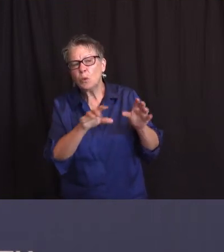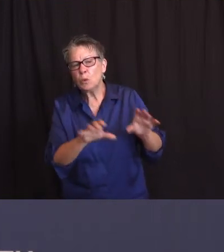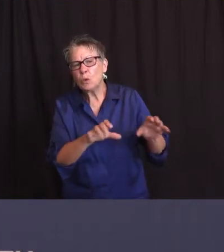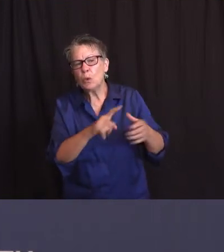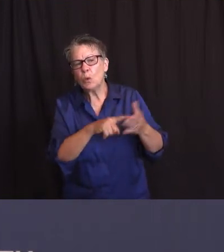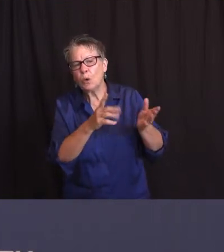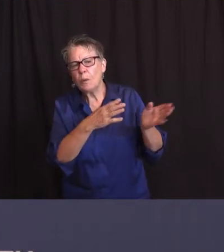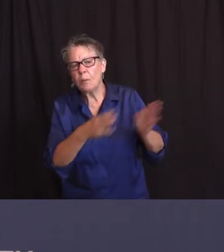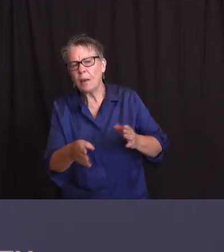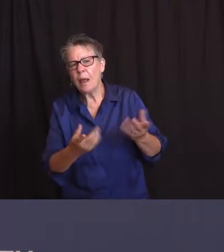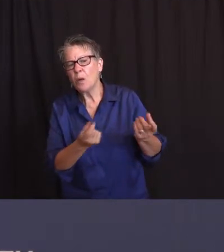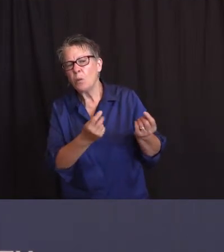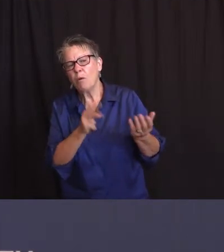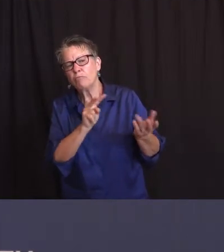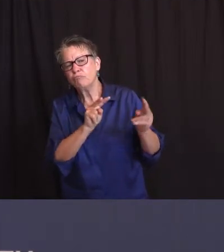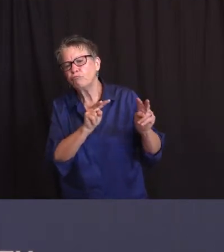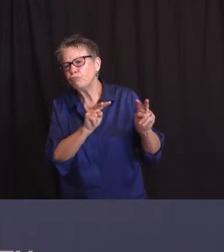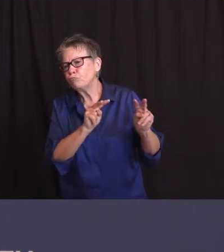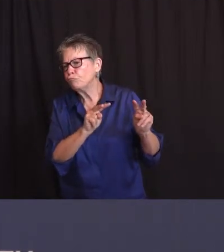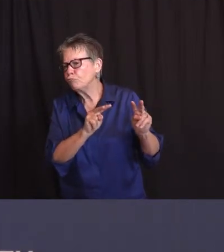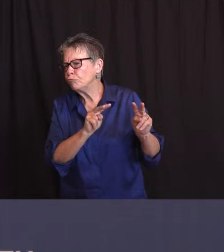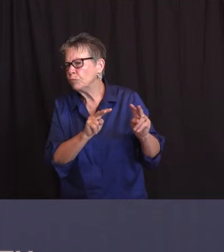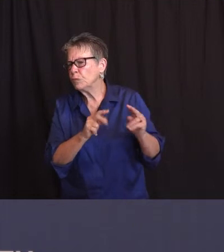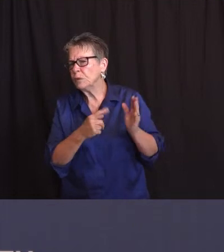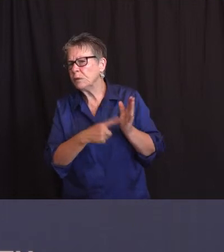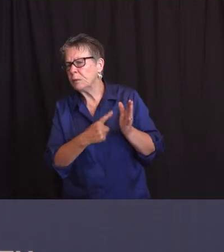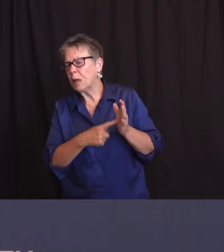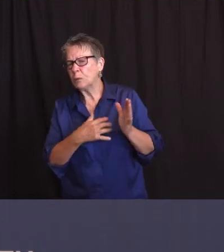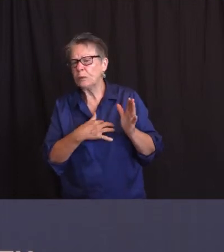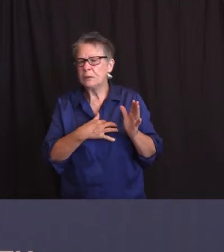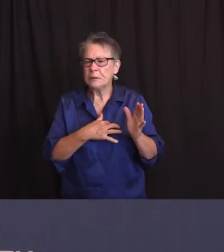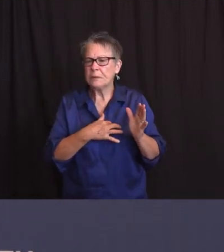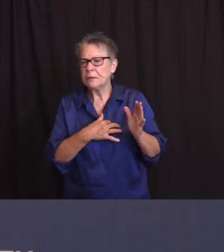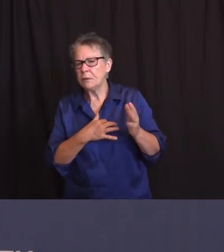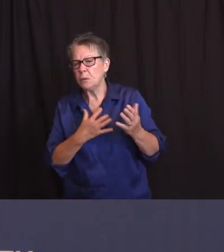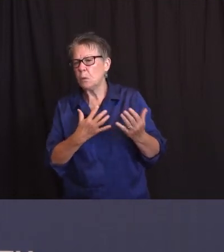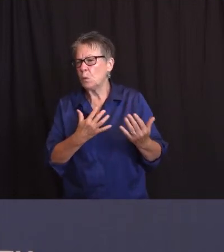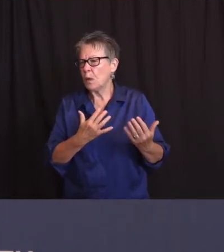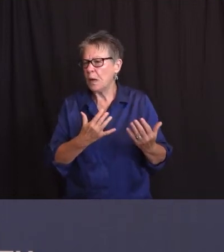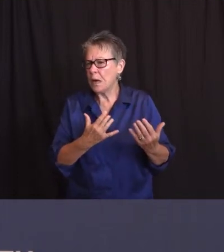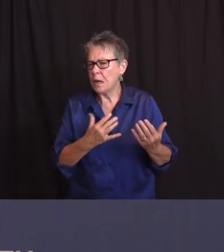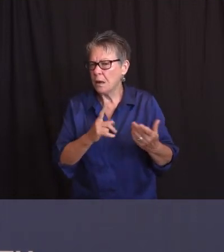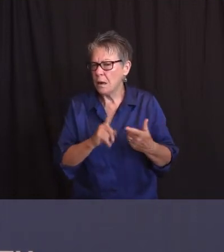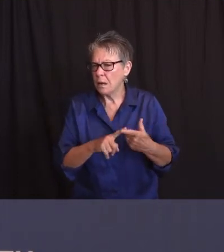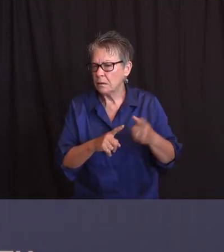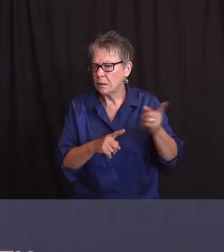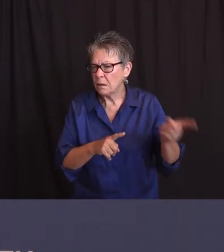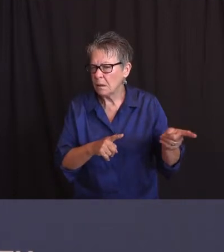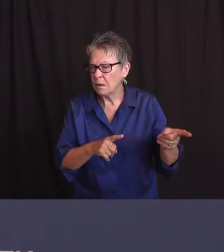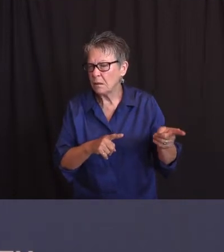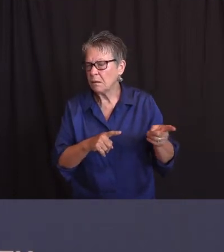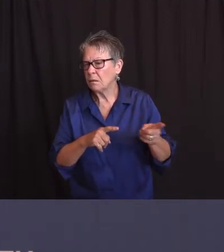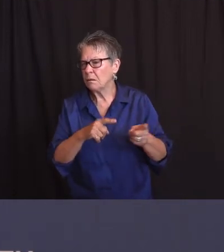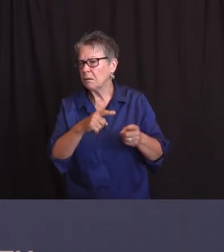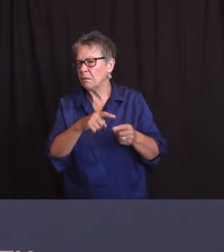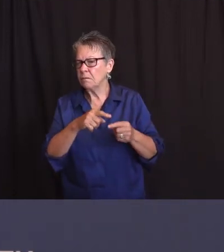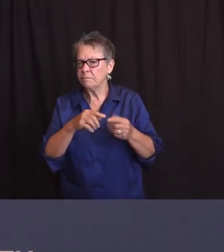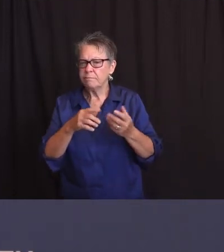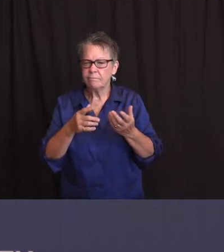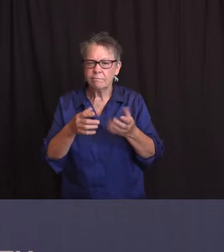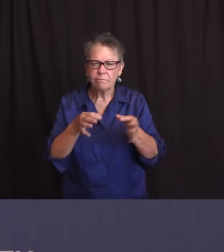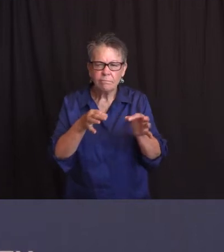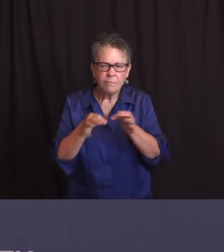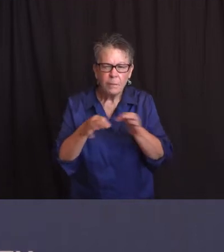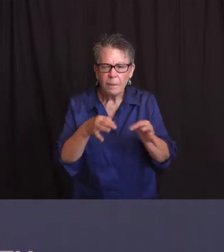in early to mid-May they were going to lift the indoor masking mandate, we held on to that for another